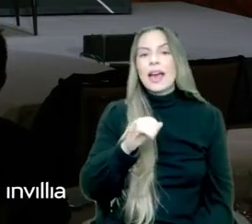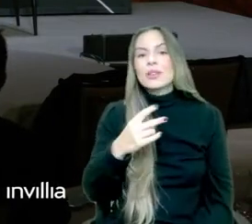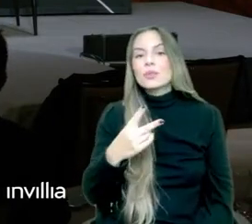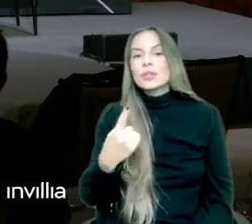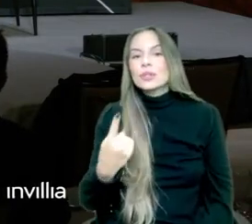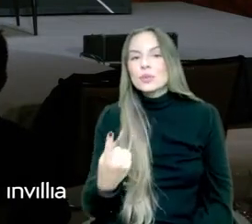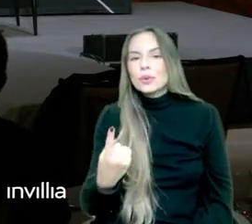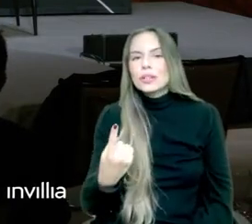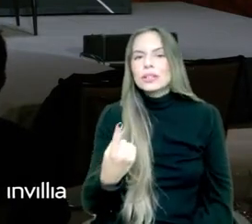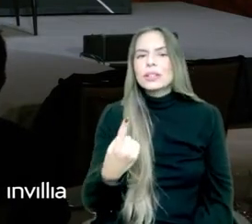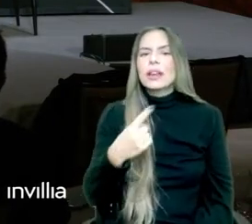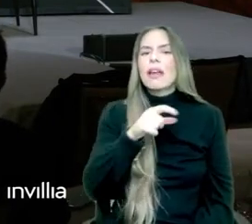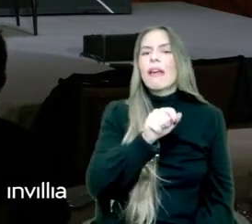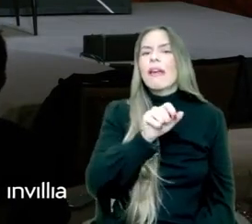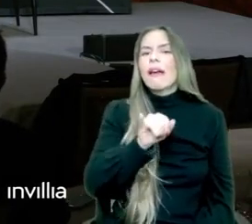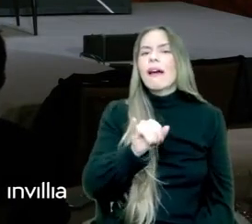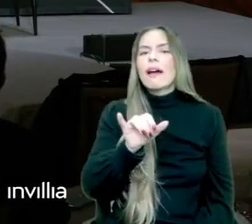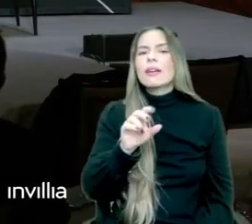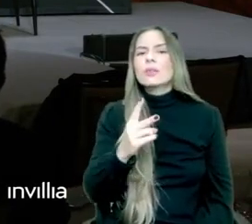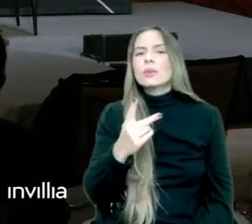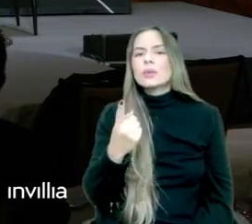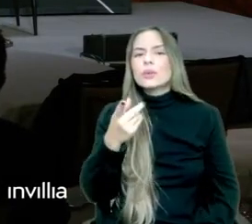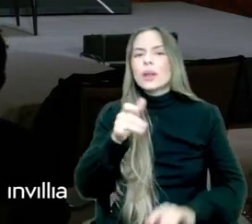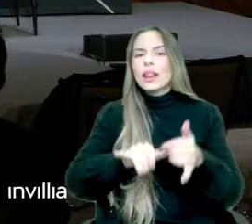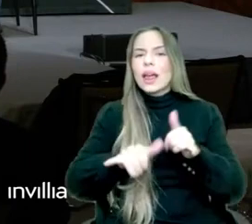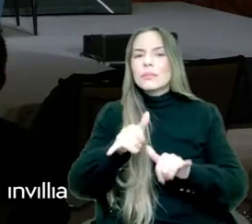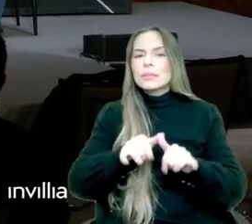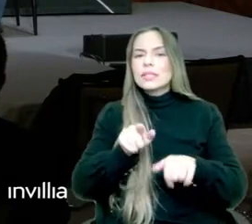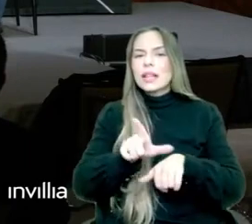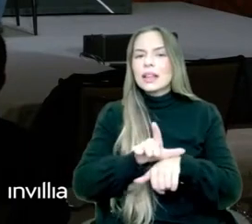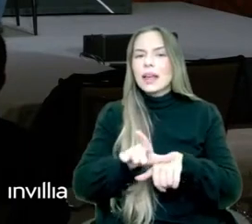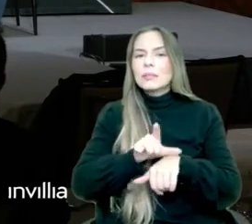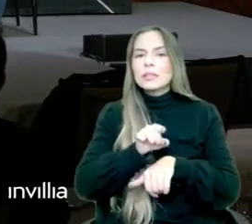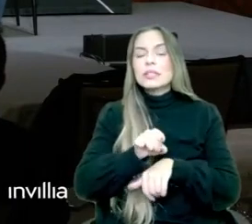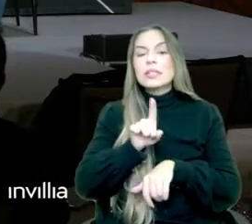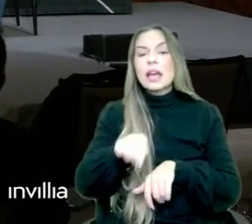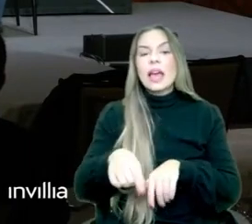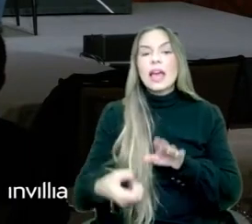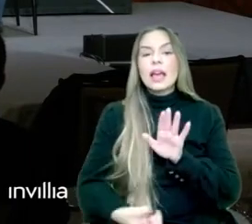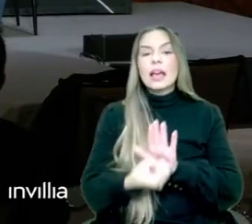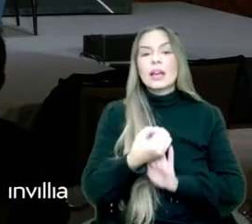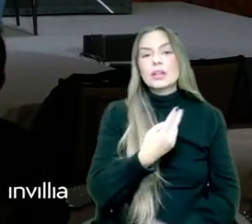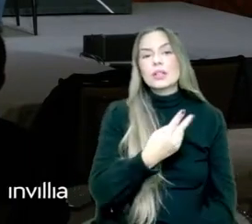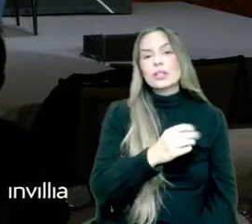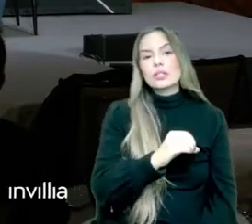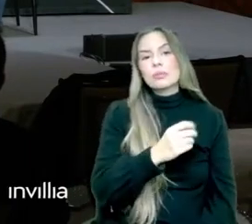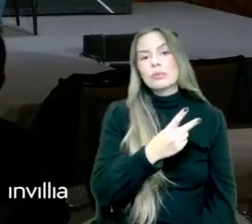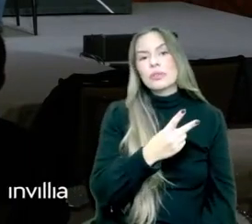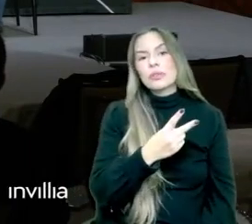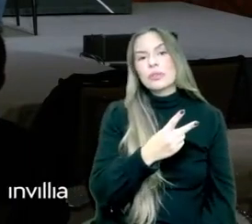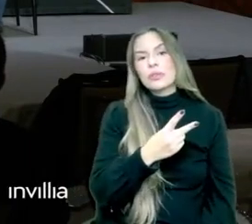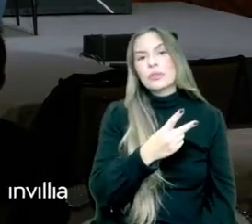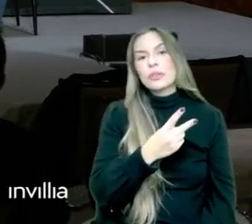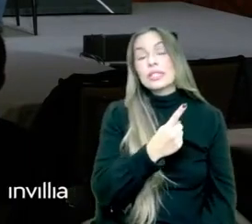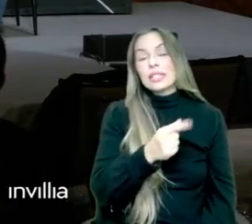Labs? AI21 Labs was founded in 2017. We're a startup headquartered out of